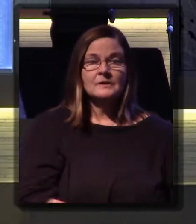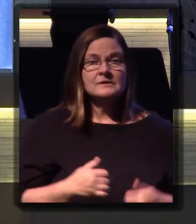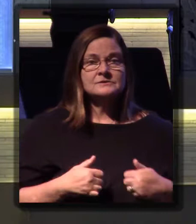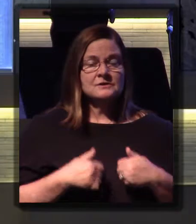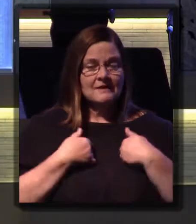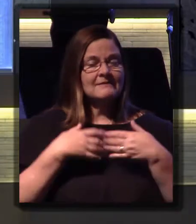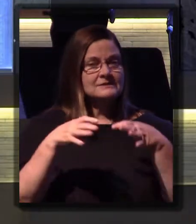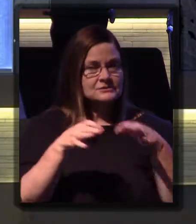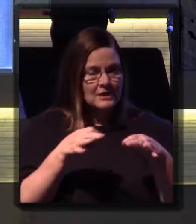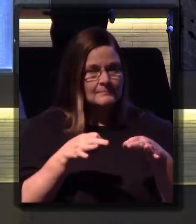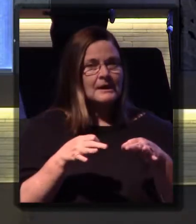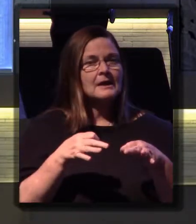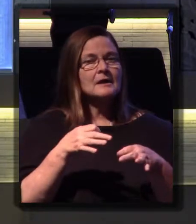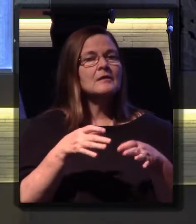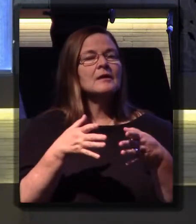crowd.